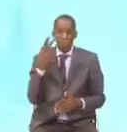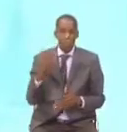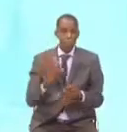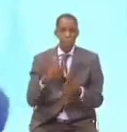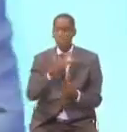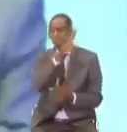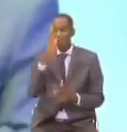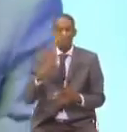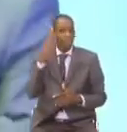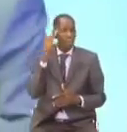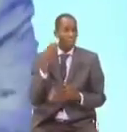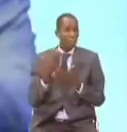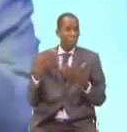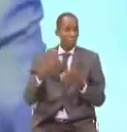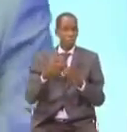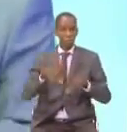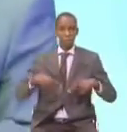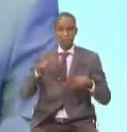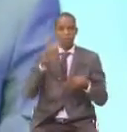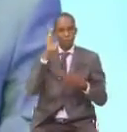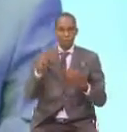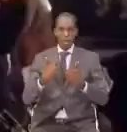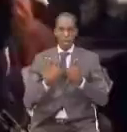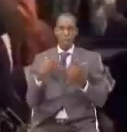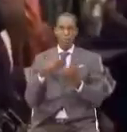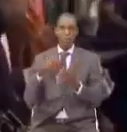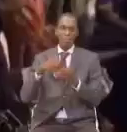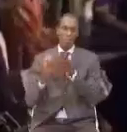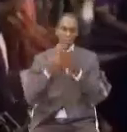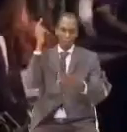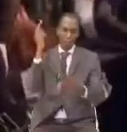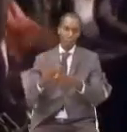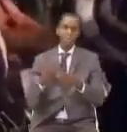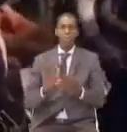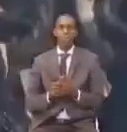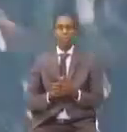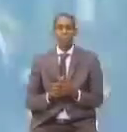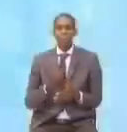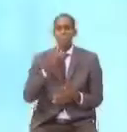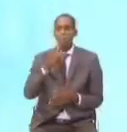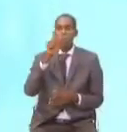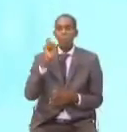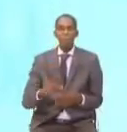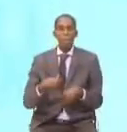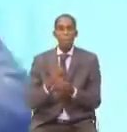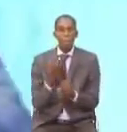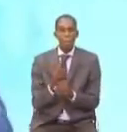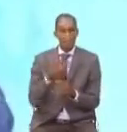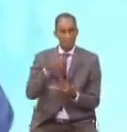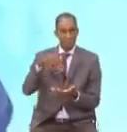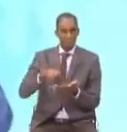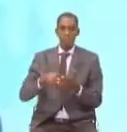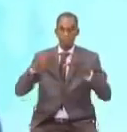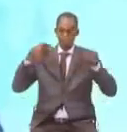in your life, you're going to have in Jesus' name. You must make it personal, and